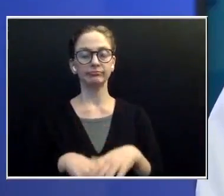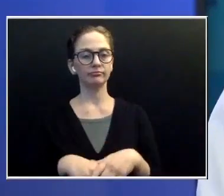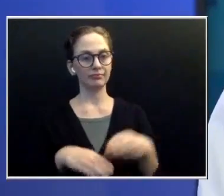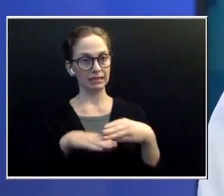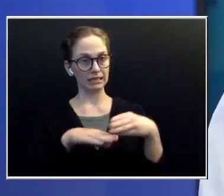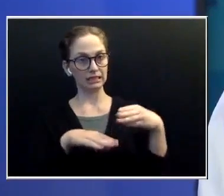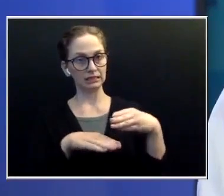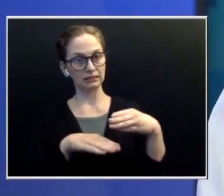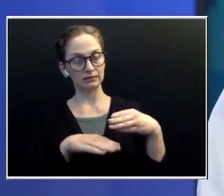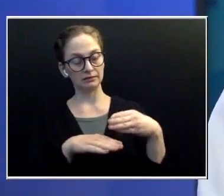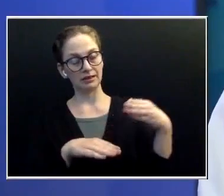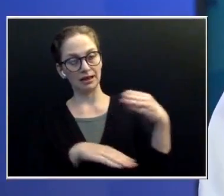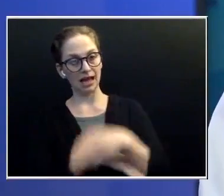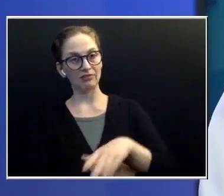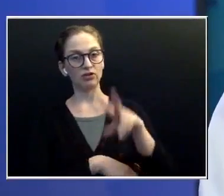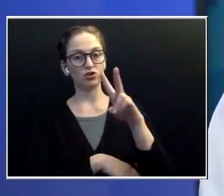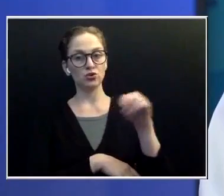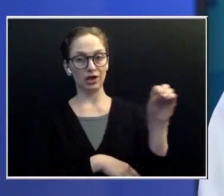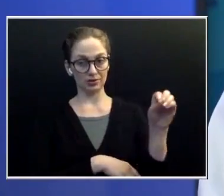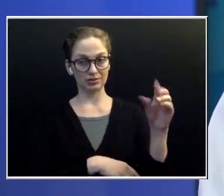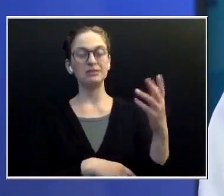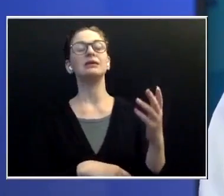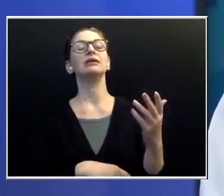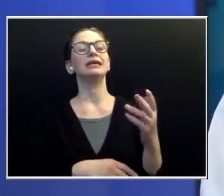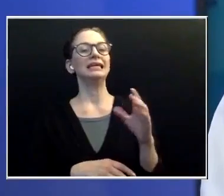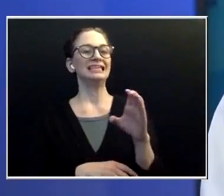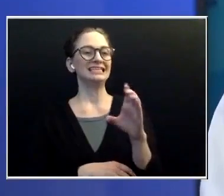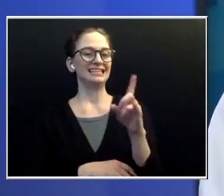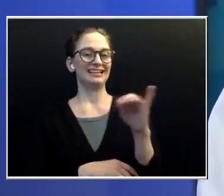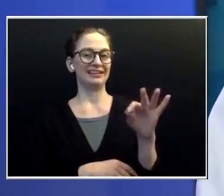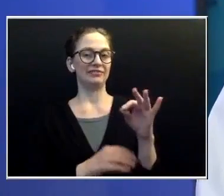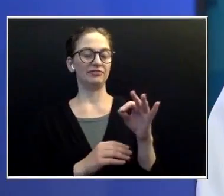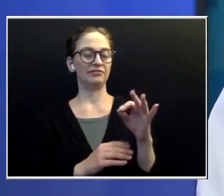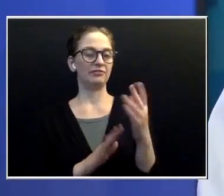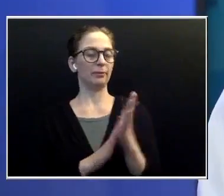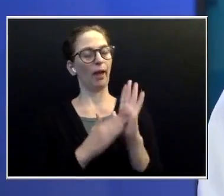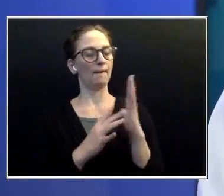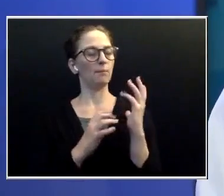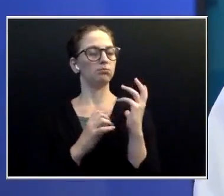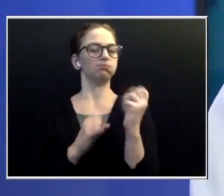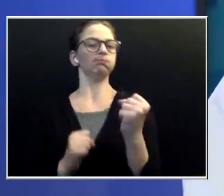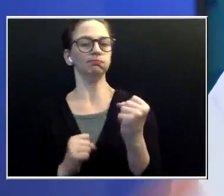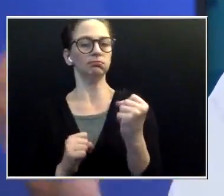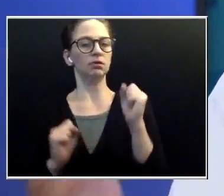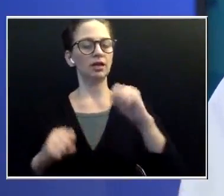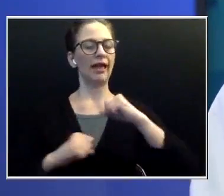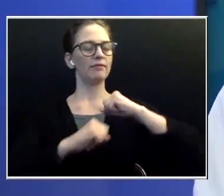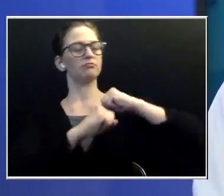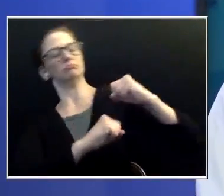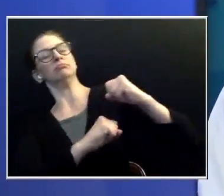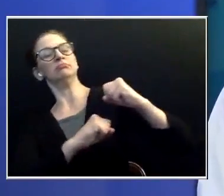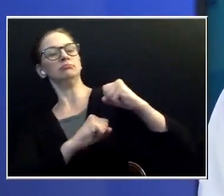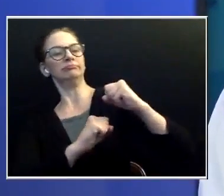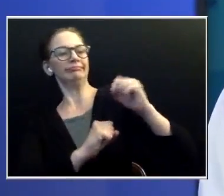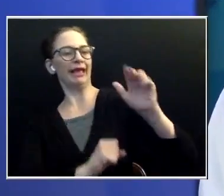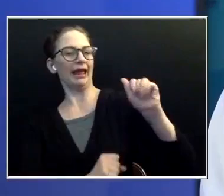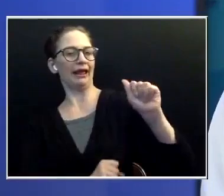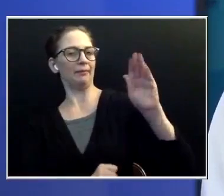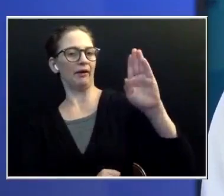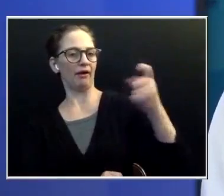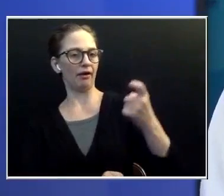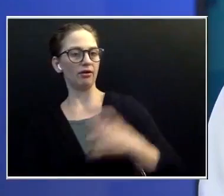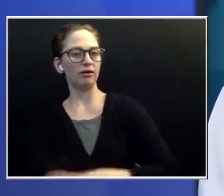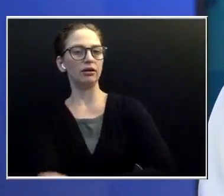to treatment with antibiotics, and this is why actually our guidelines have been updated multiple times. So we start actually first back in the days actually we started with medication